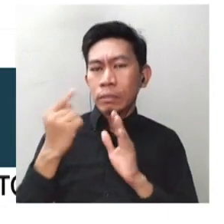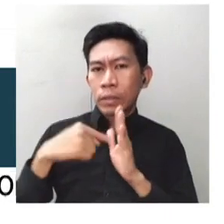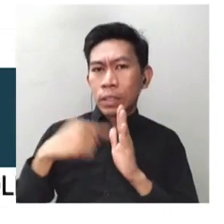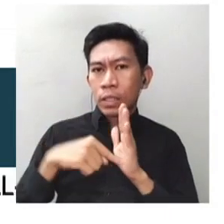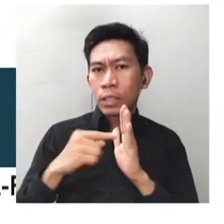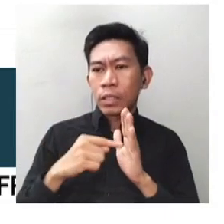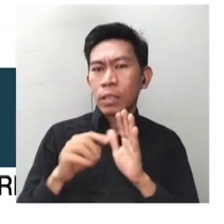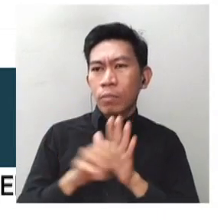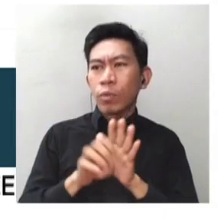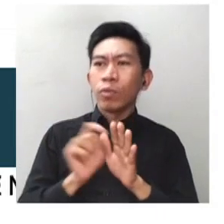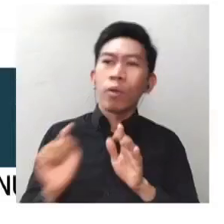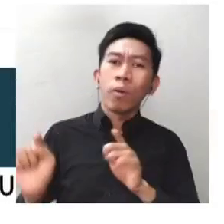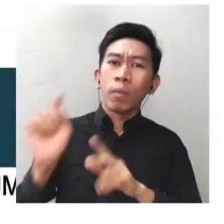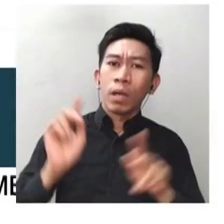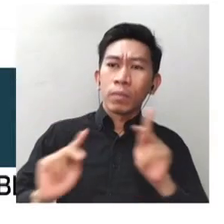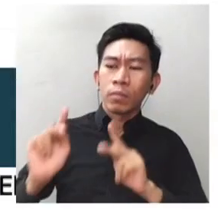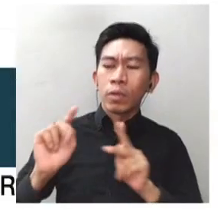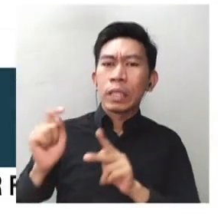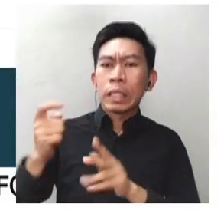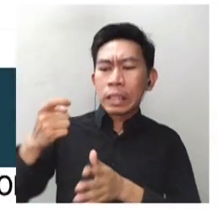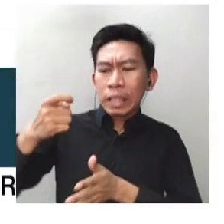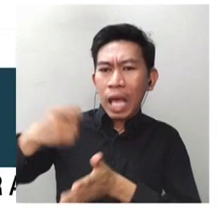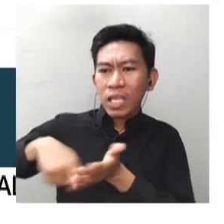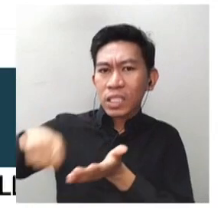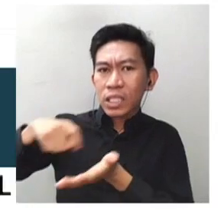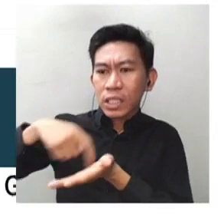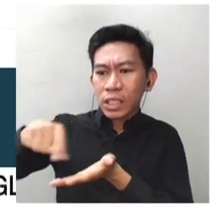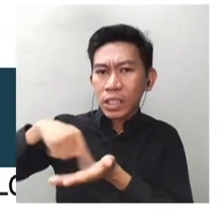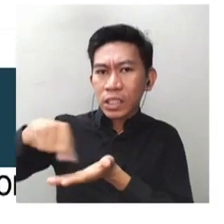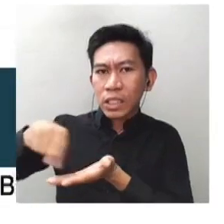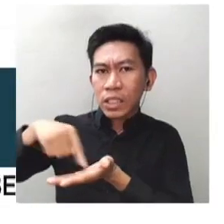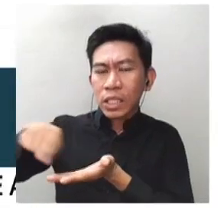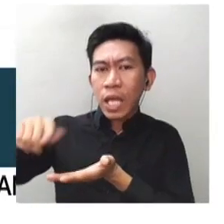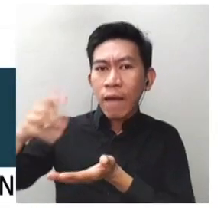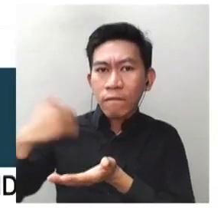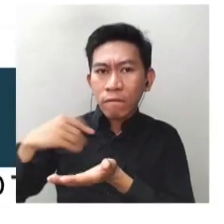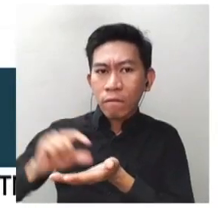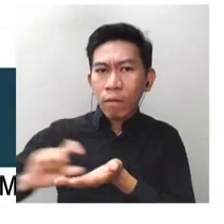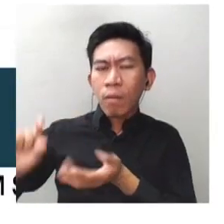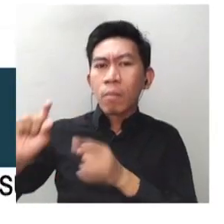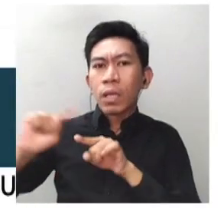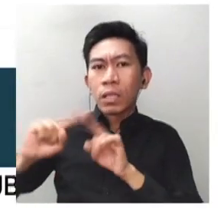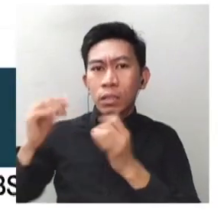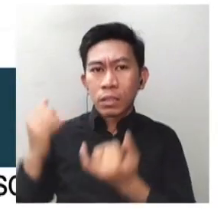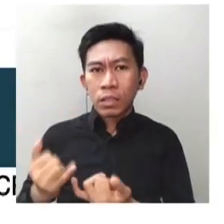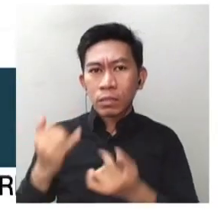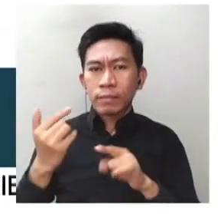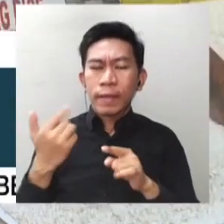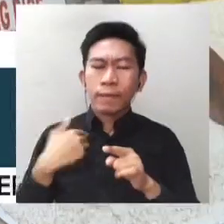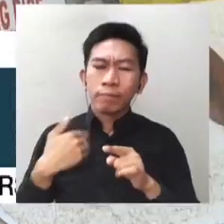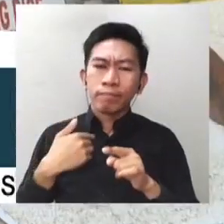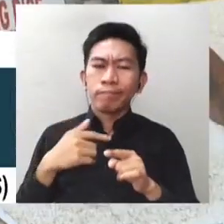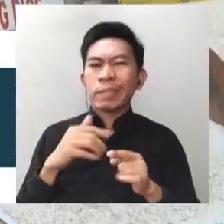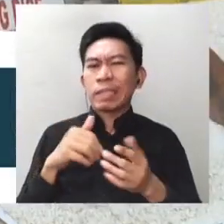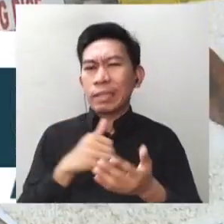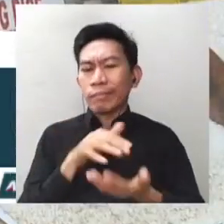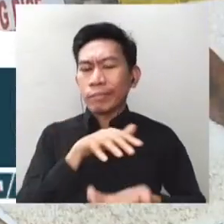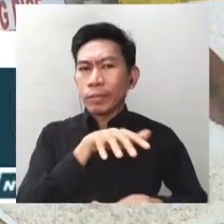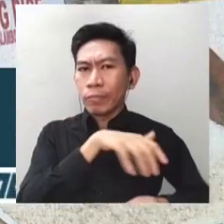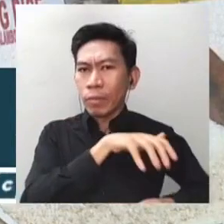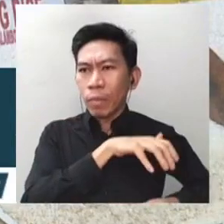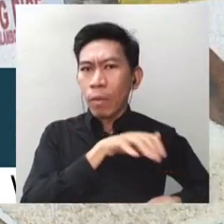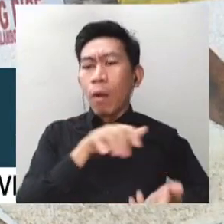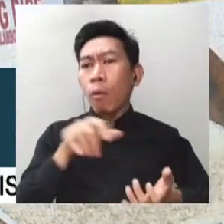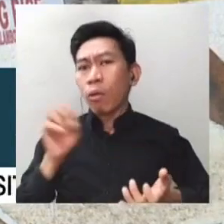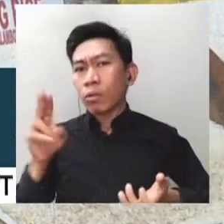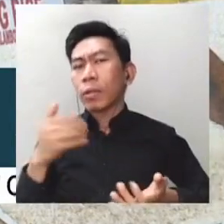taxpayers. The problem is there's a thin line between so-called hoarding and really rice stocking. It's not enough to be looking